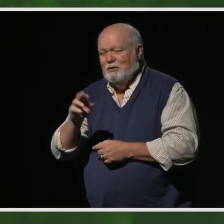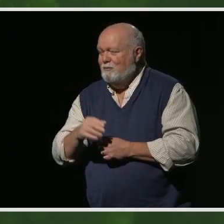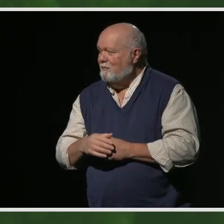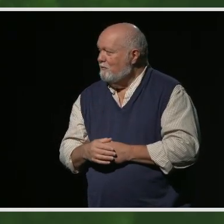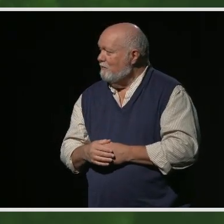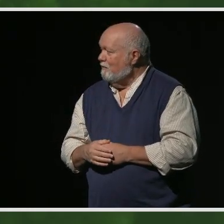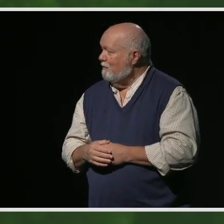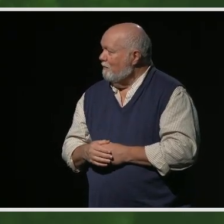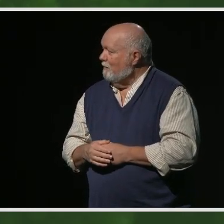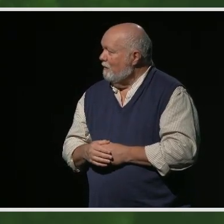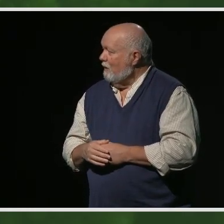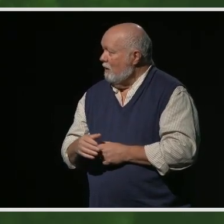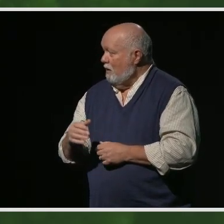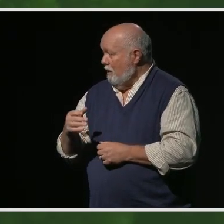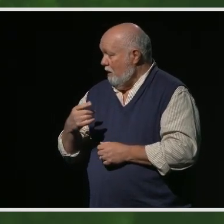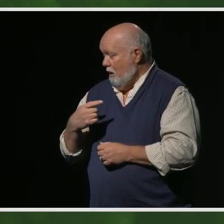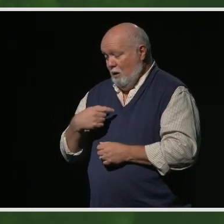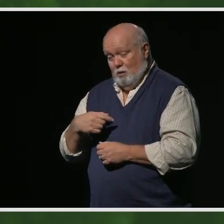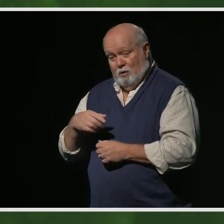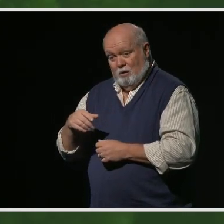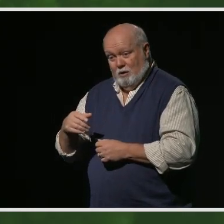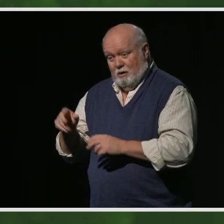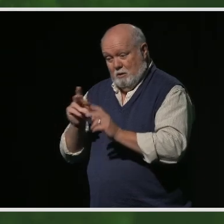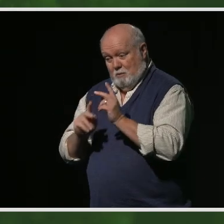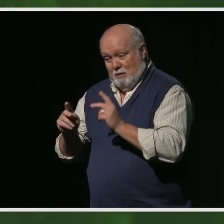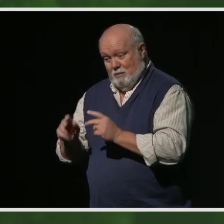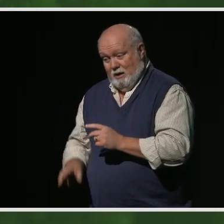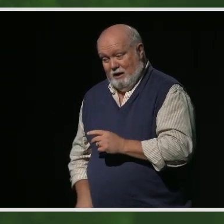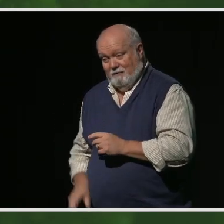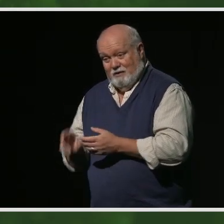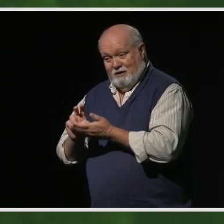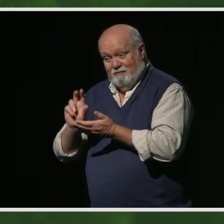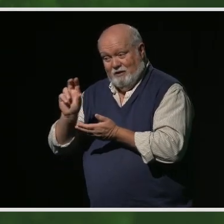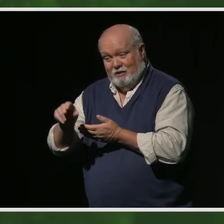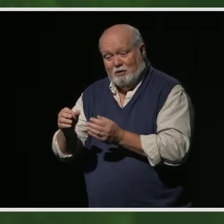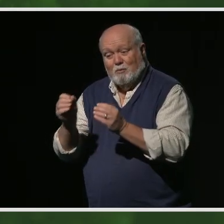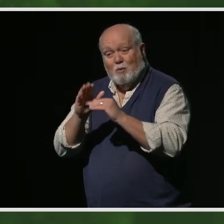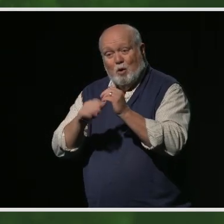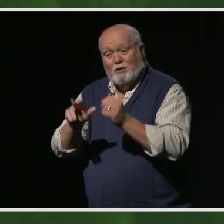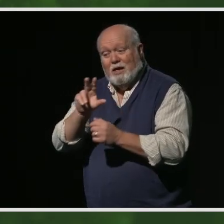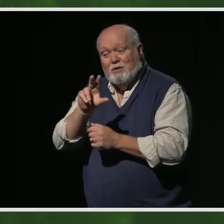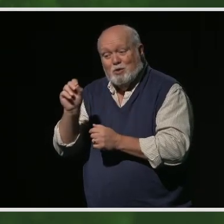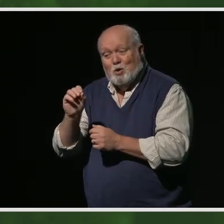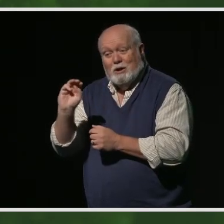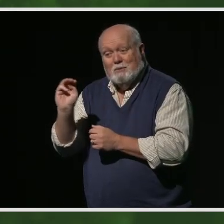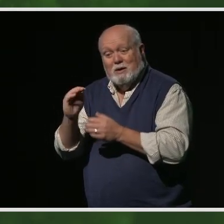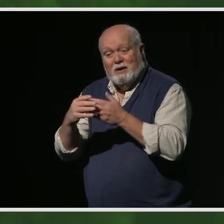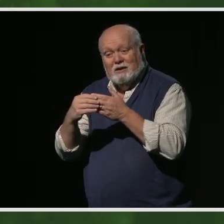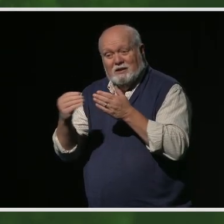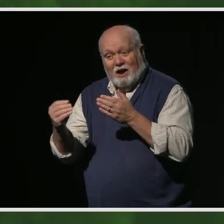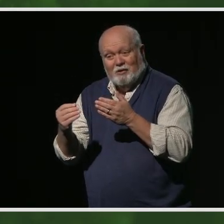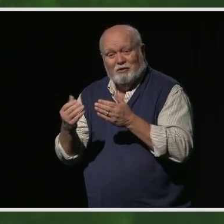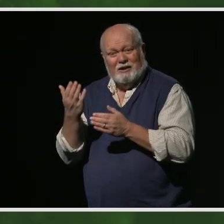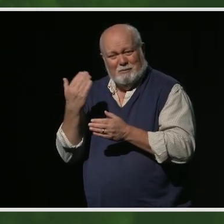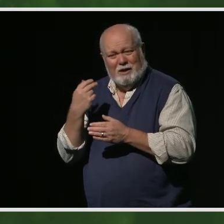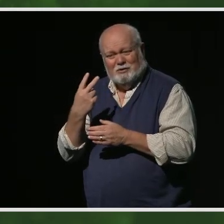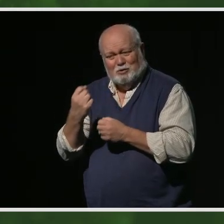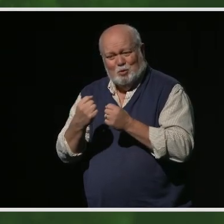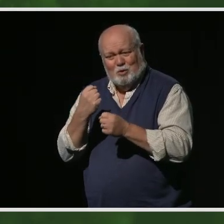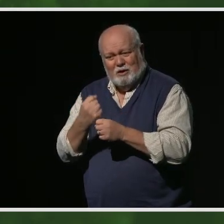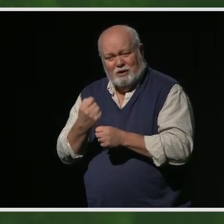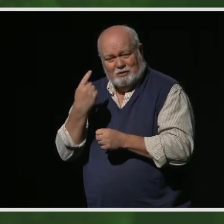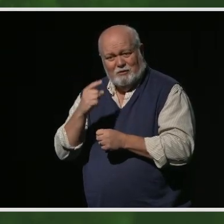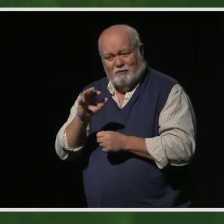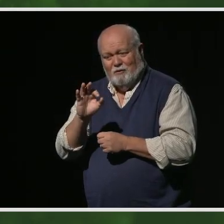over $30 million in this crop alone over the past 2 years. But while